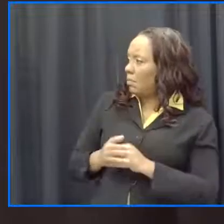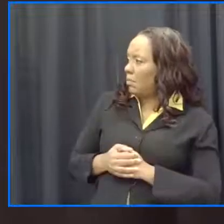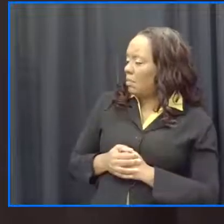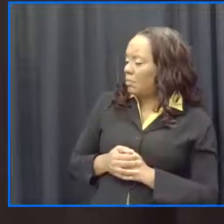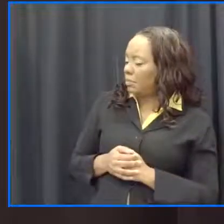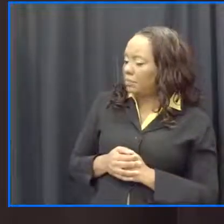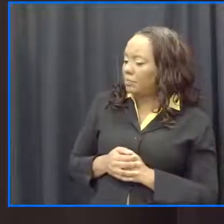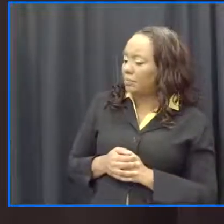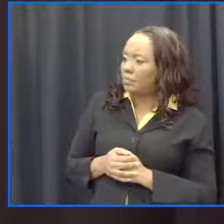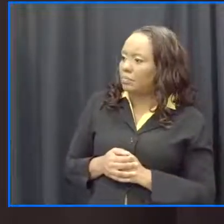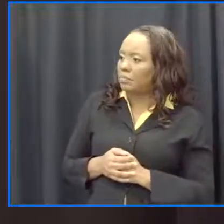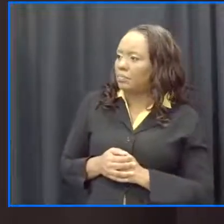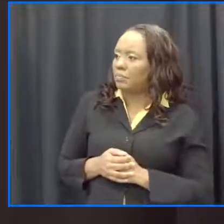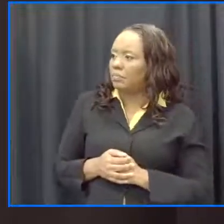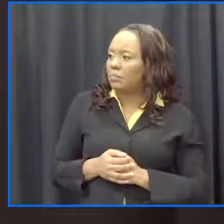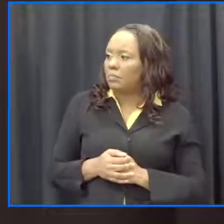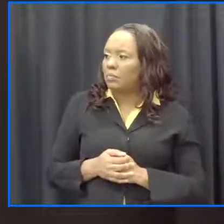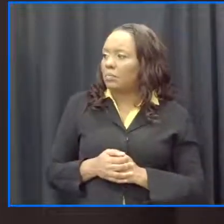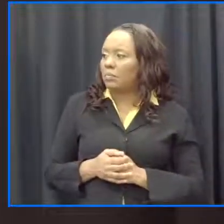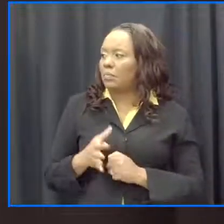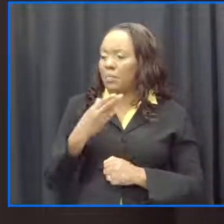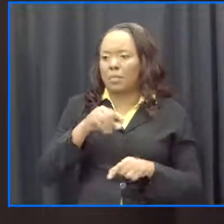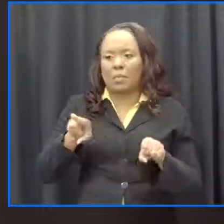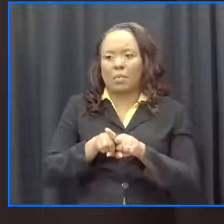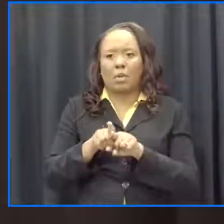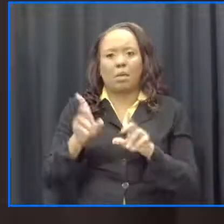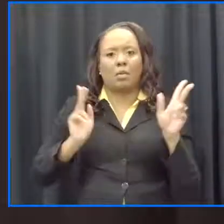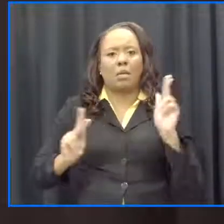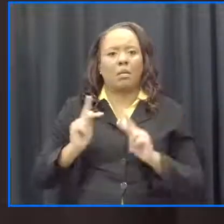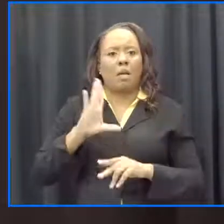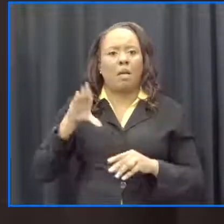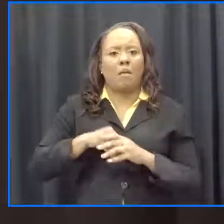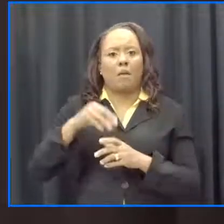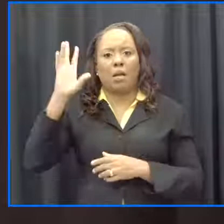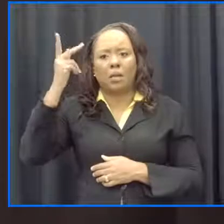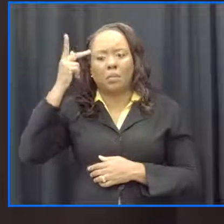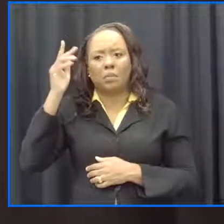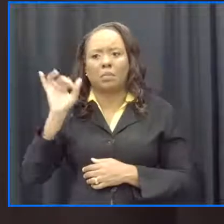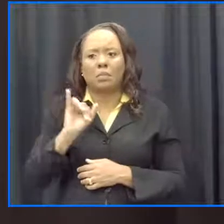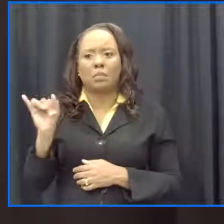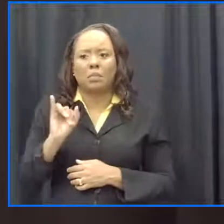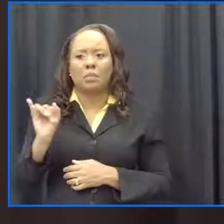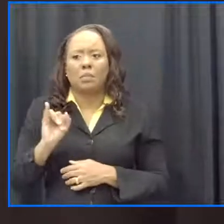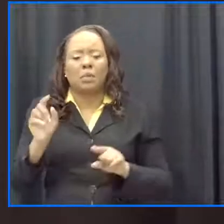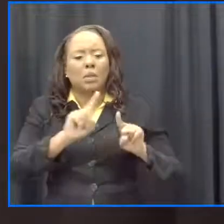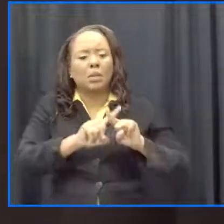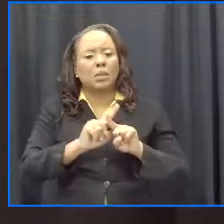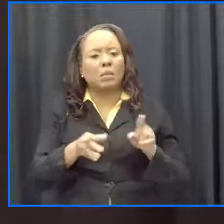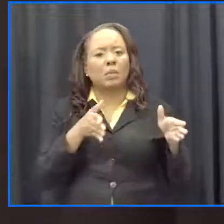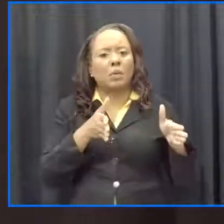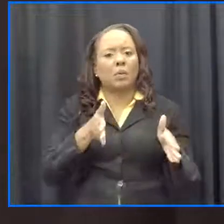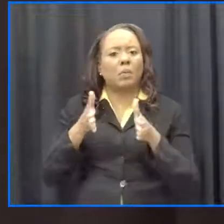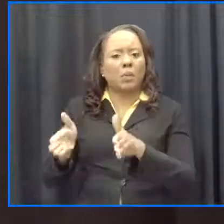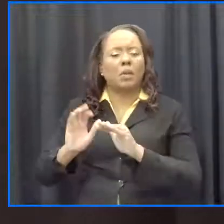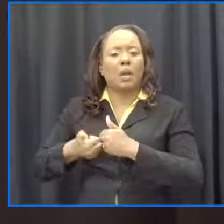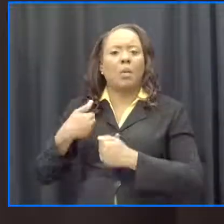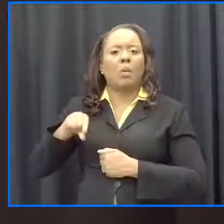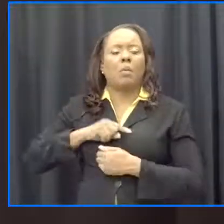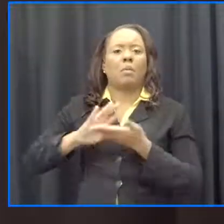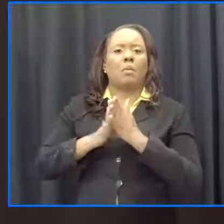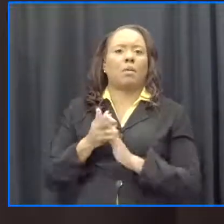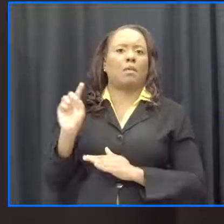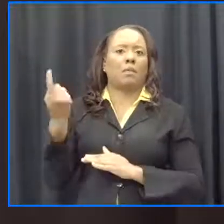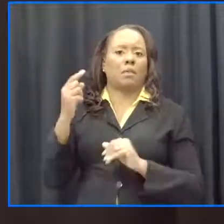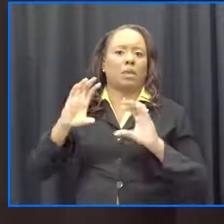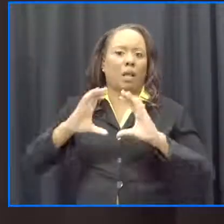political scientists, and political practitioners, such as the relevance in today's world of the first past the